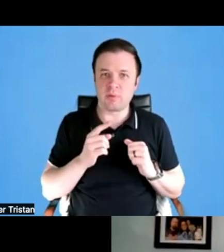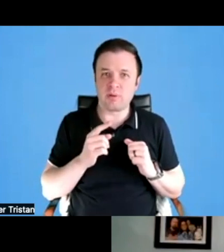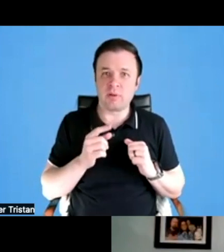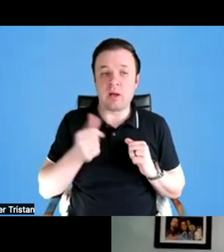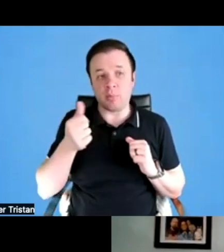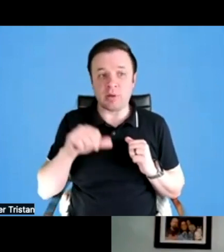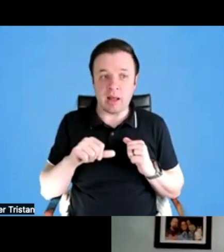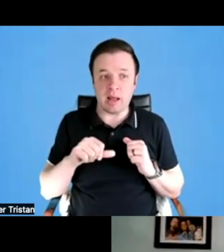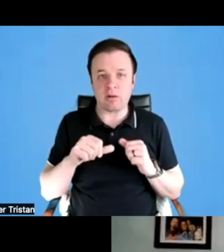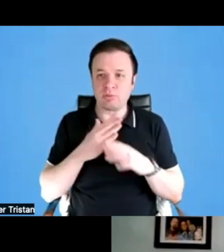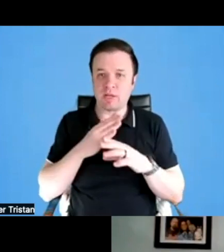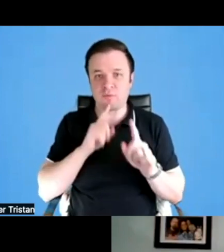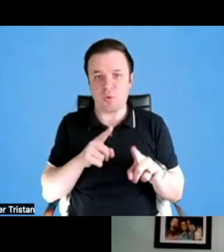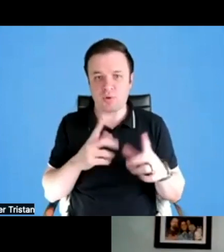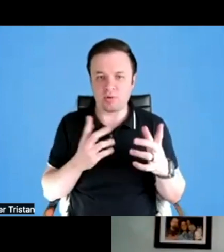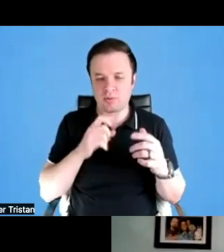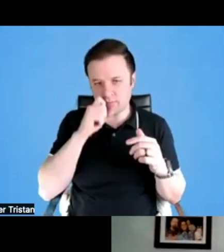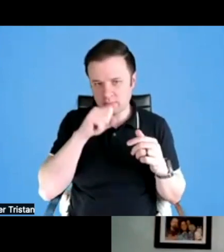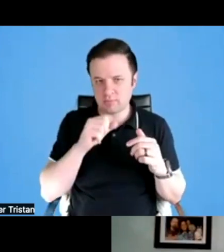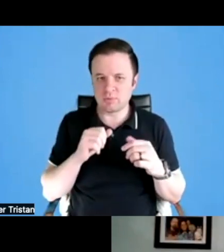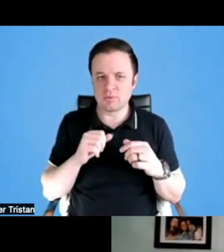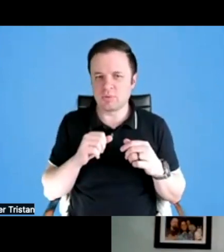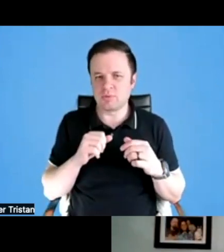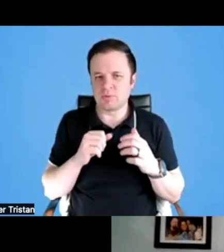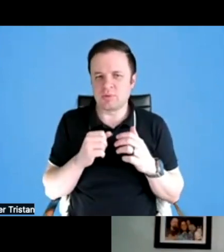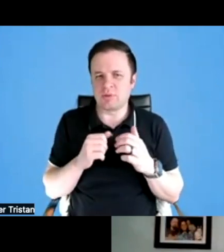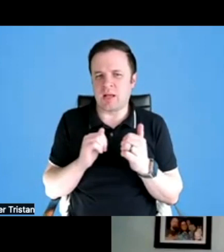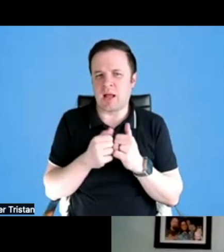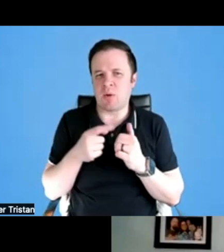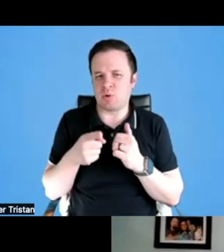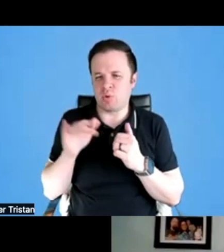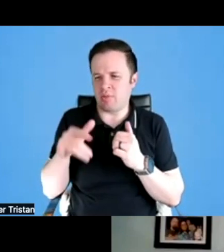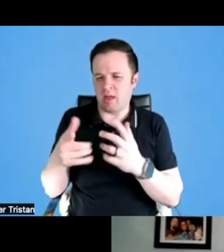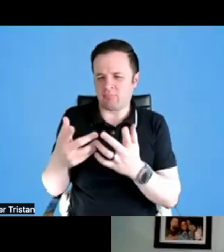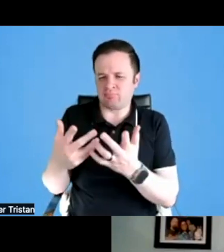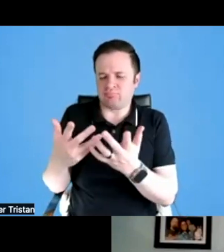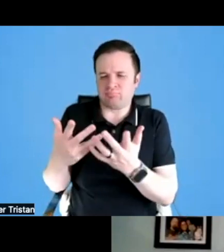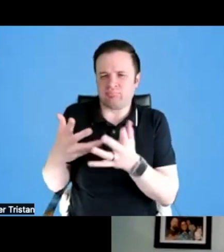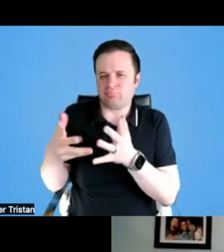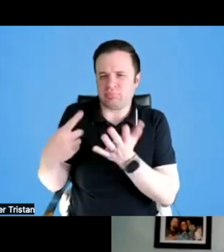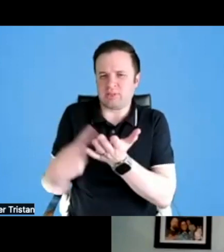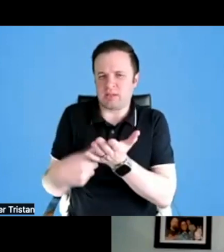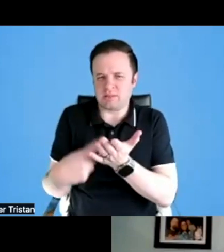not. So how are you just sort of building in that space? How are you talking about that? How are you,